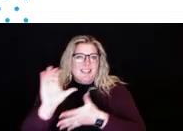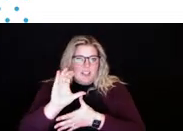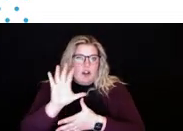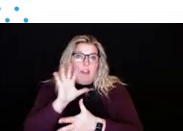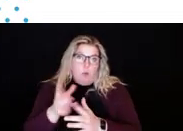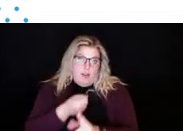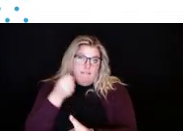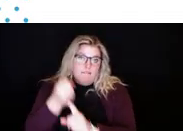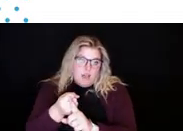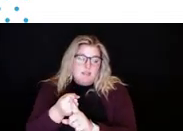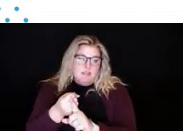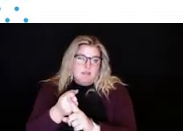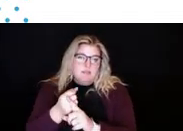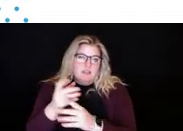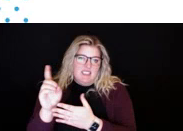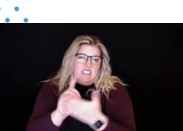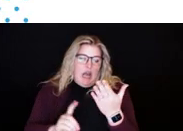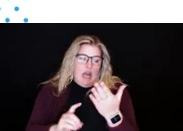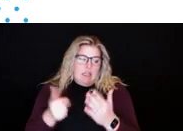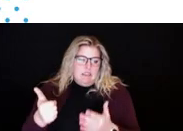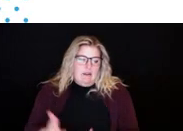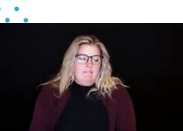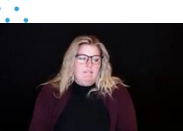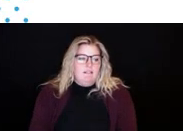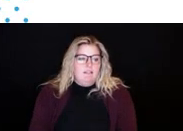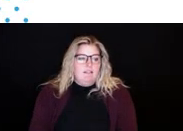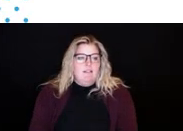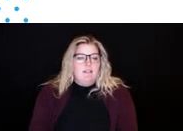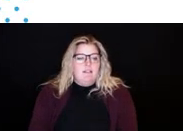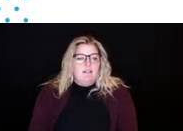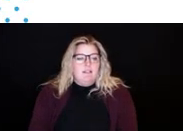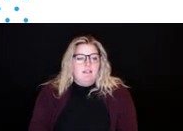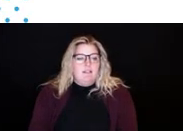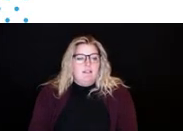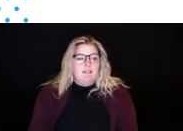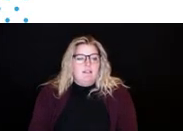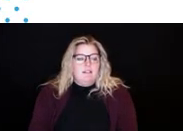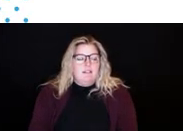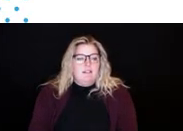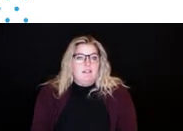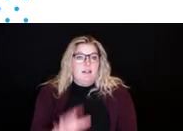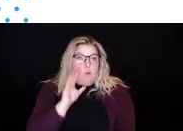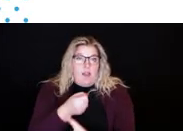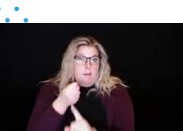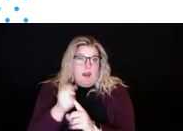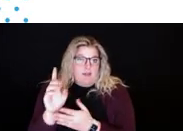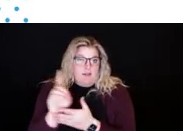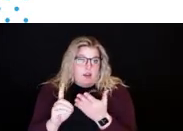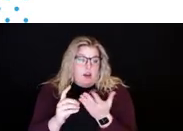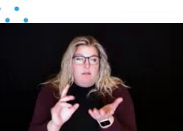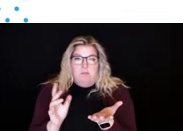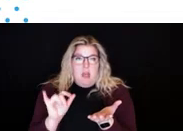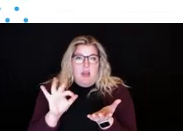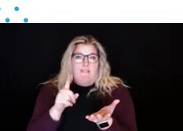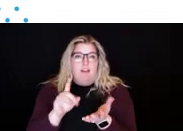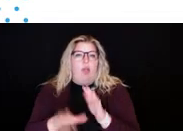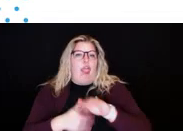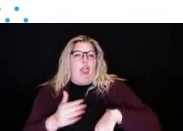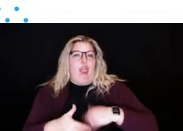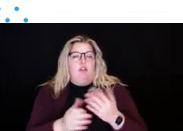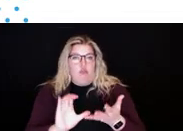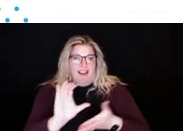impact the design. They impact the design in such a way that if you don't account for those